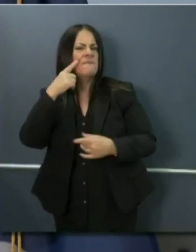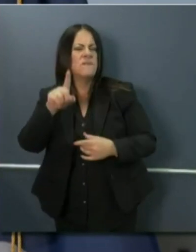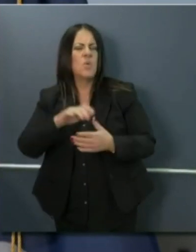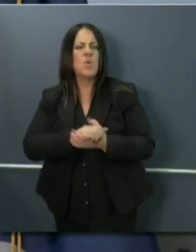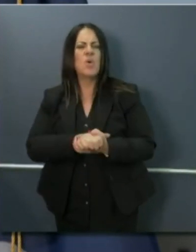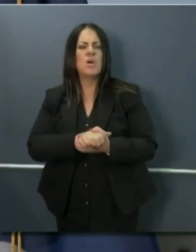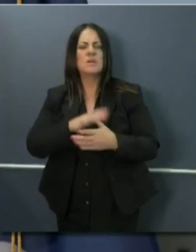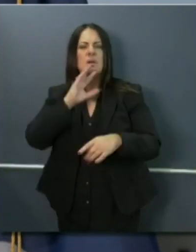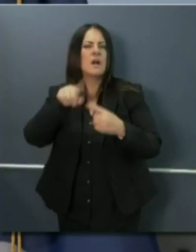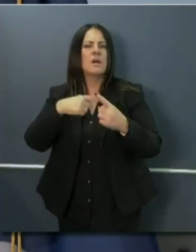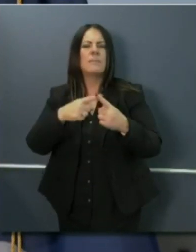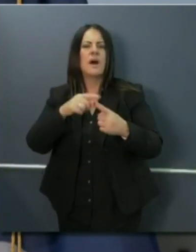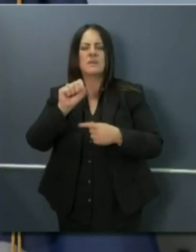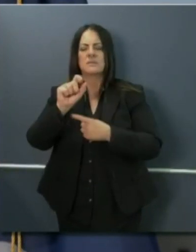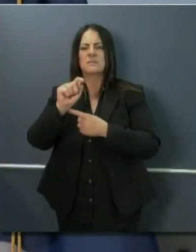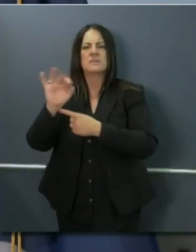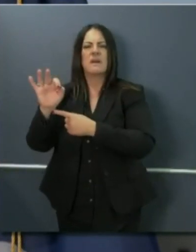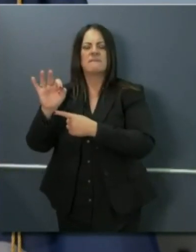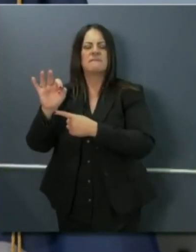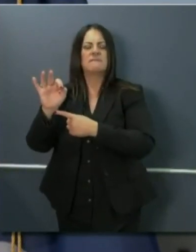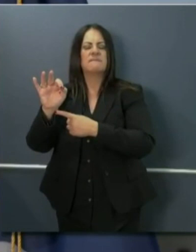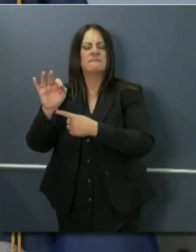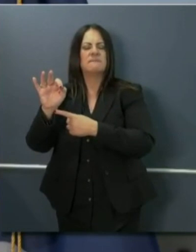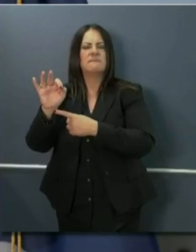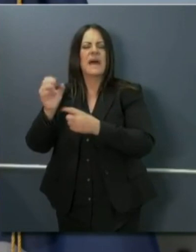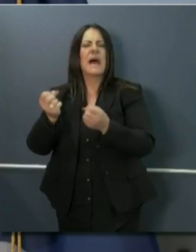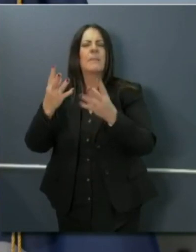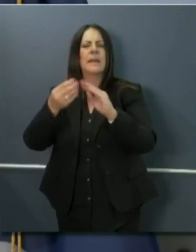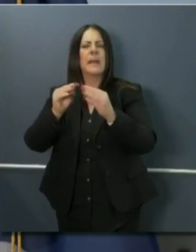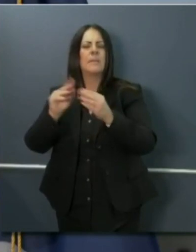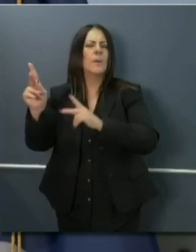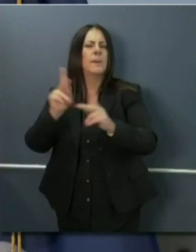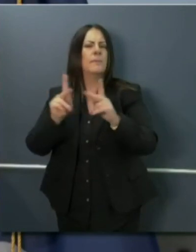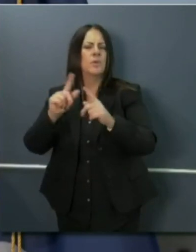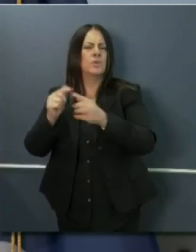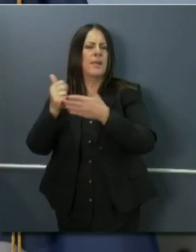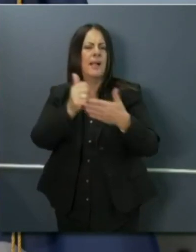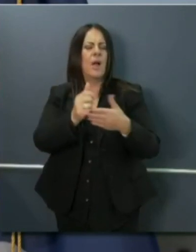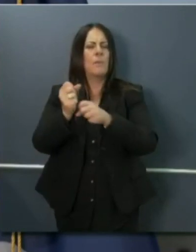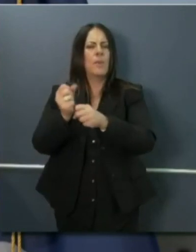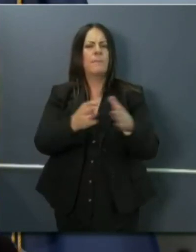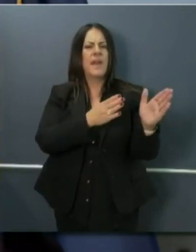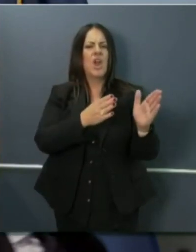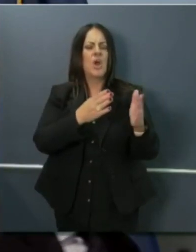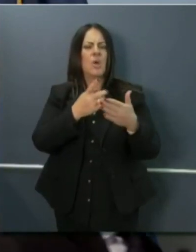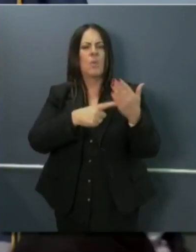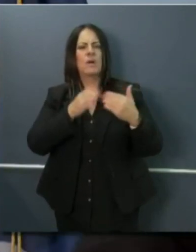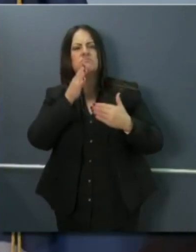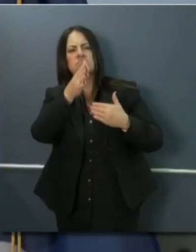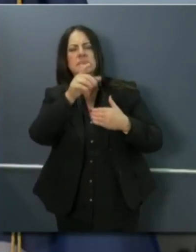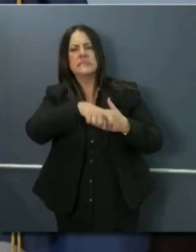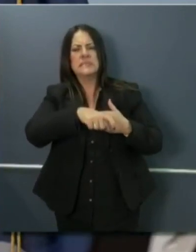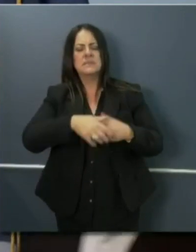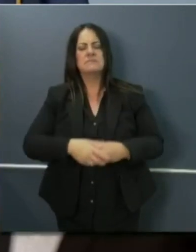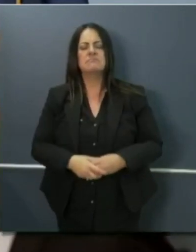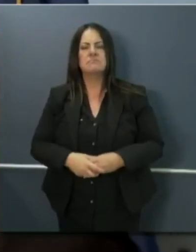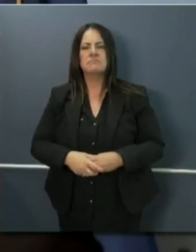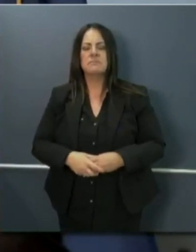staffing ratios and scope of practice? Good. I'll let Dr. Galley, who helped prepare it, answer that in more detail.